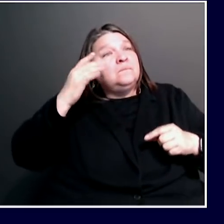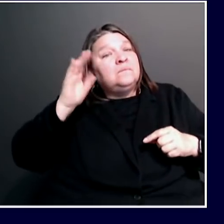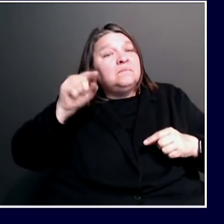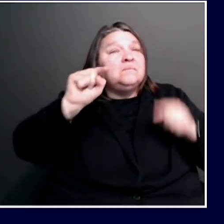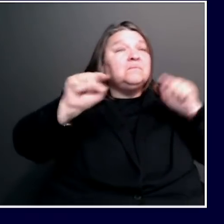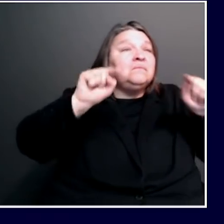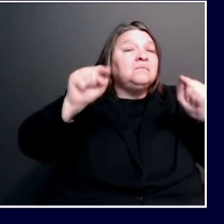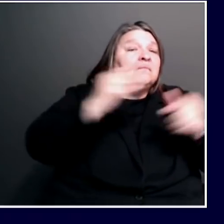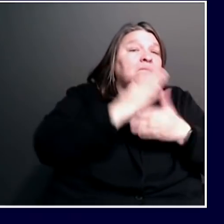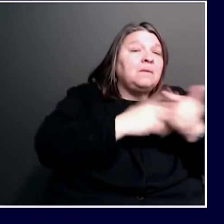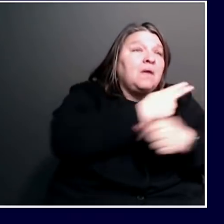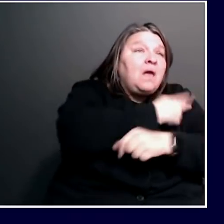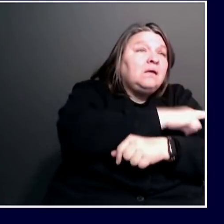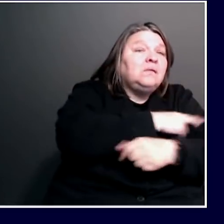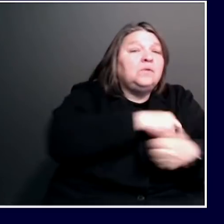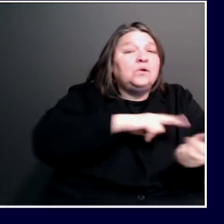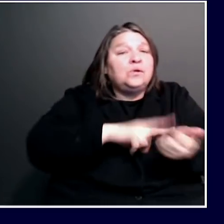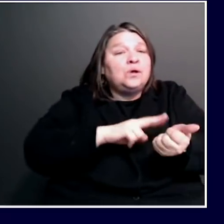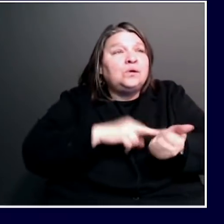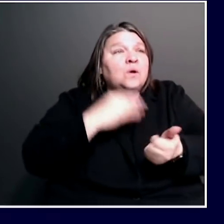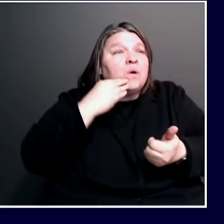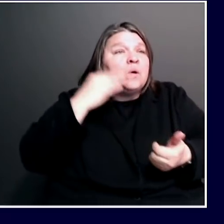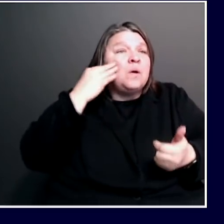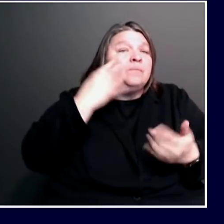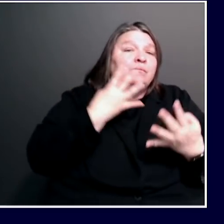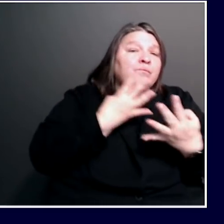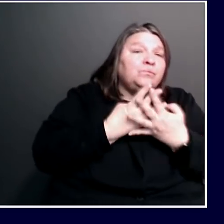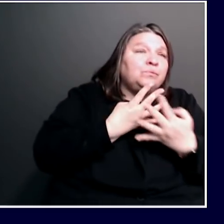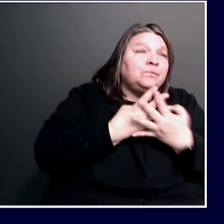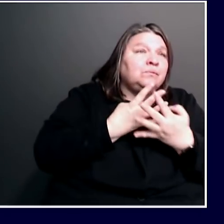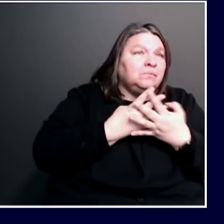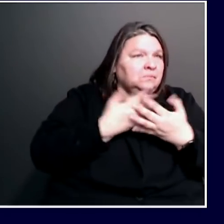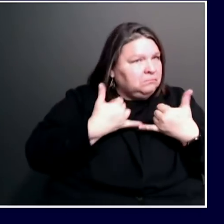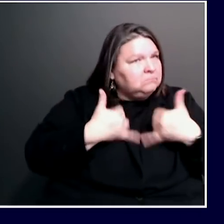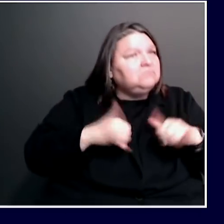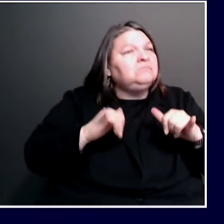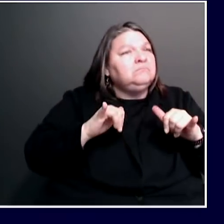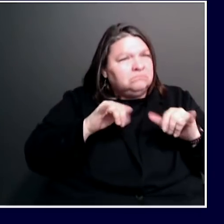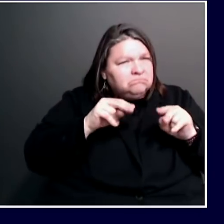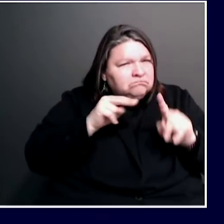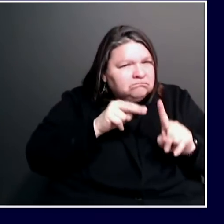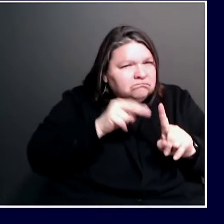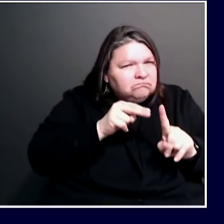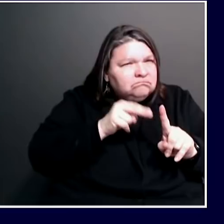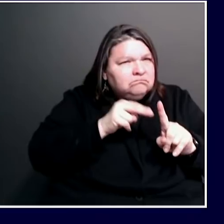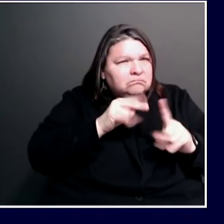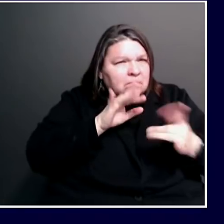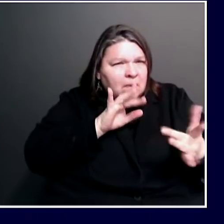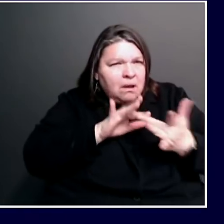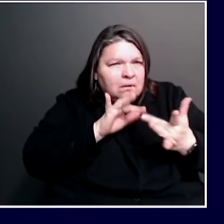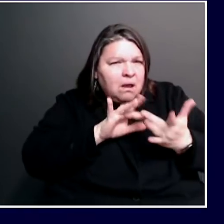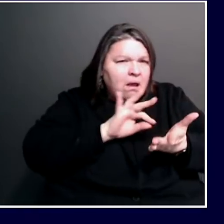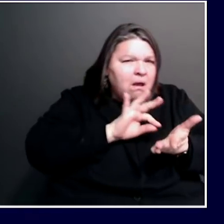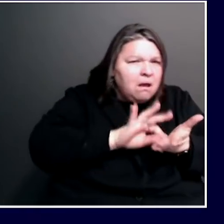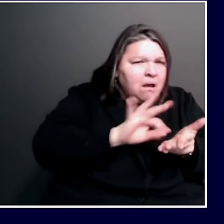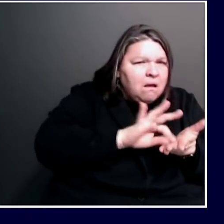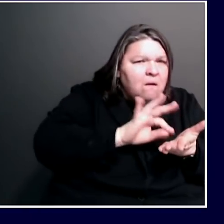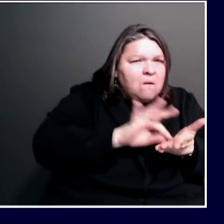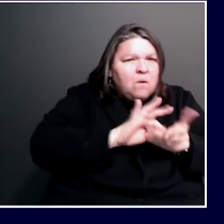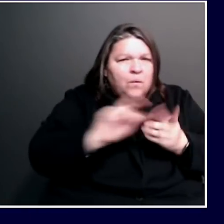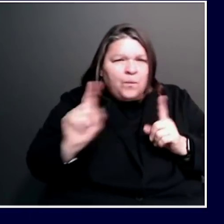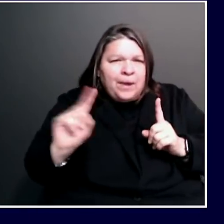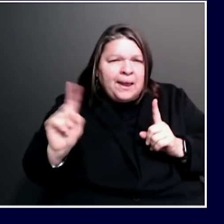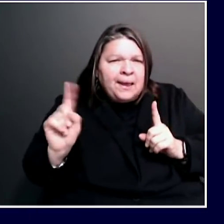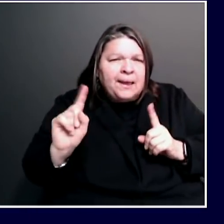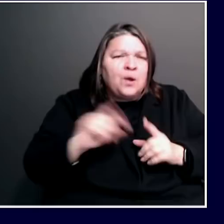homes, jails, prisons, will still continue contact tracing because in those settings, the utility